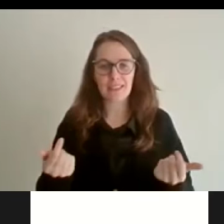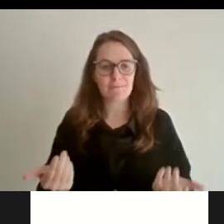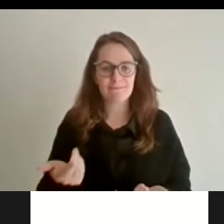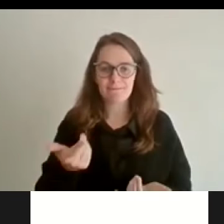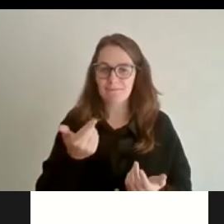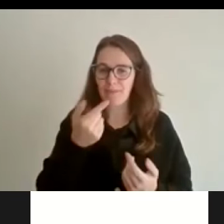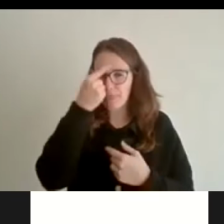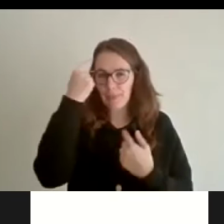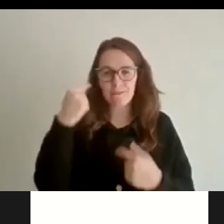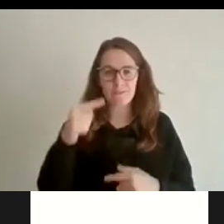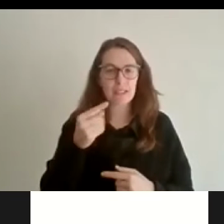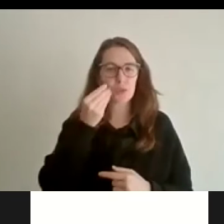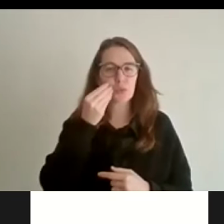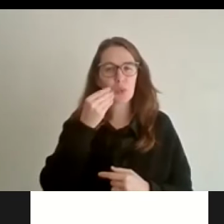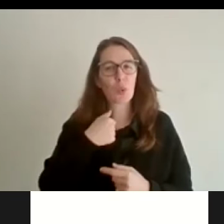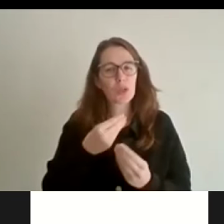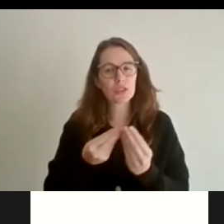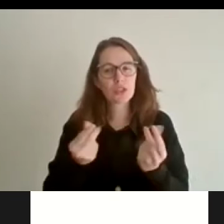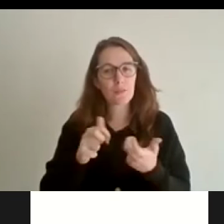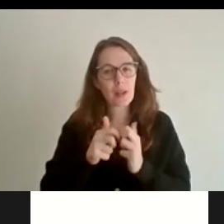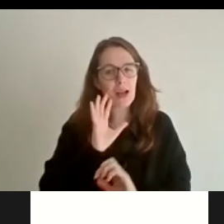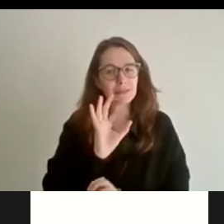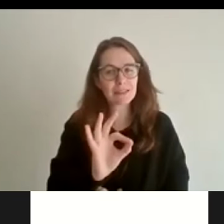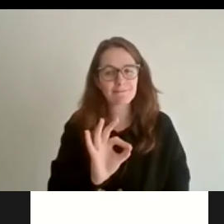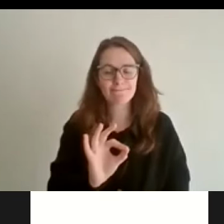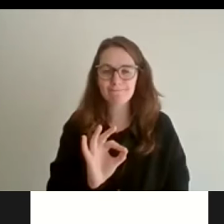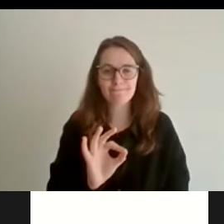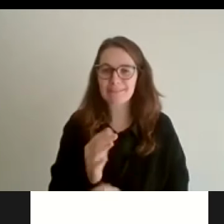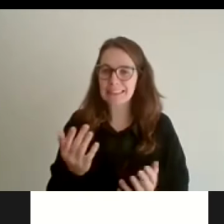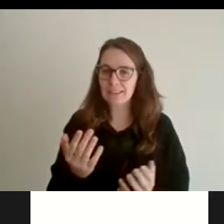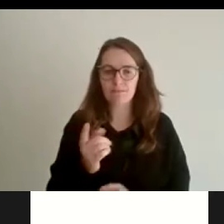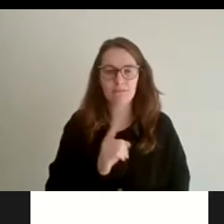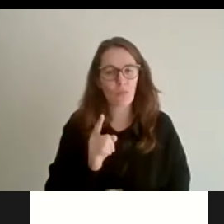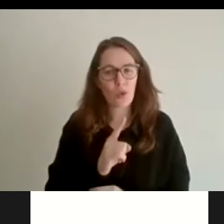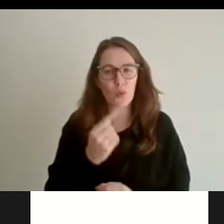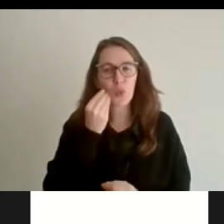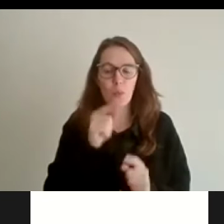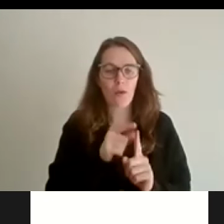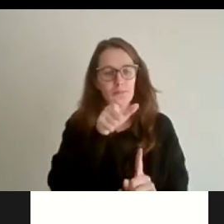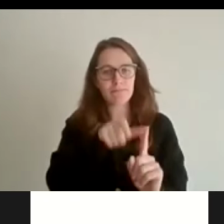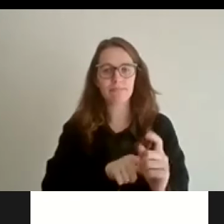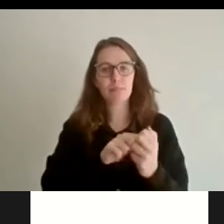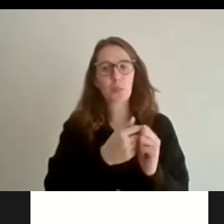hard to resolve all these issues together,